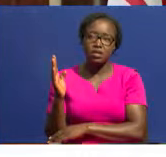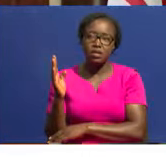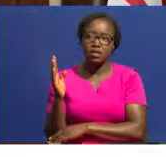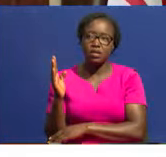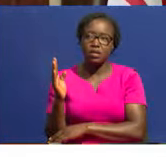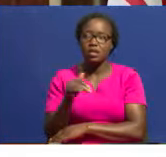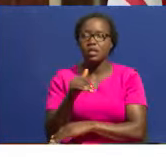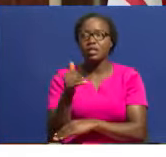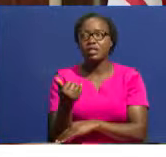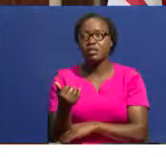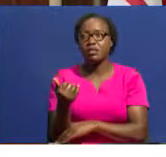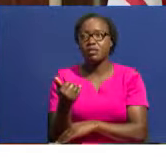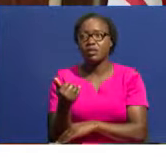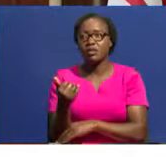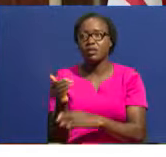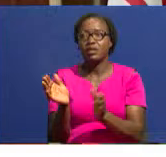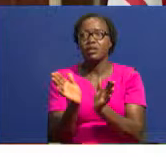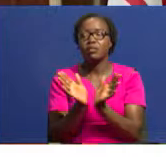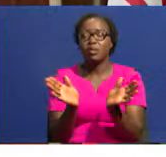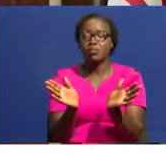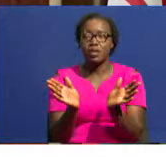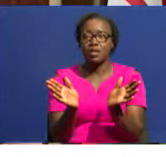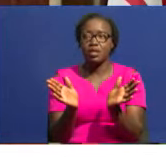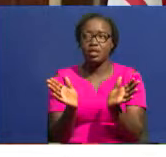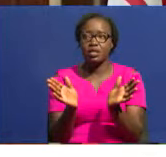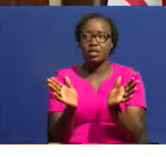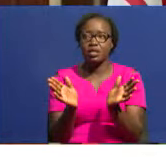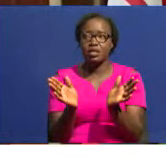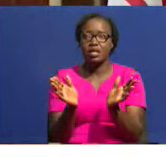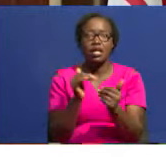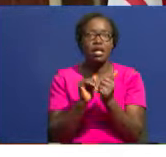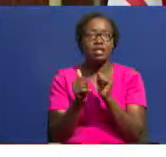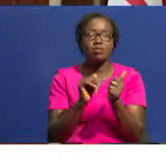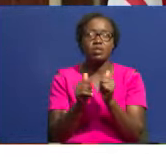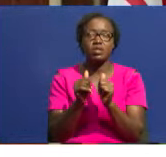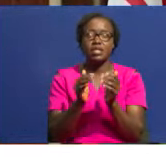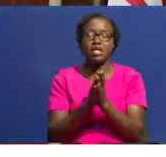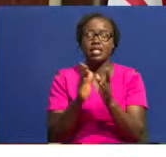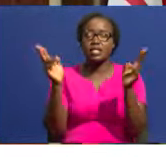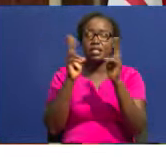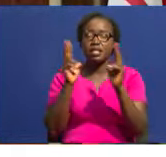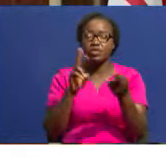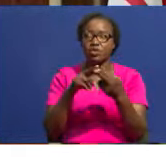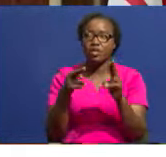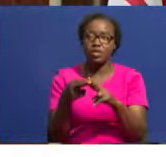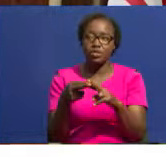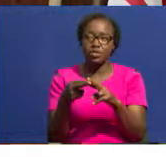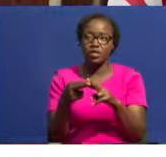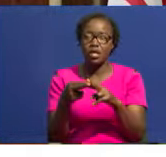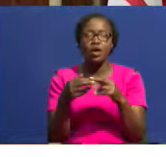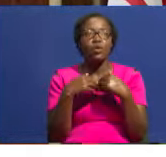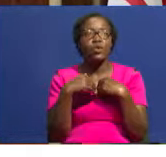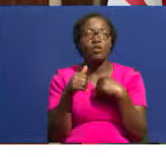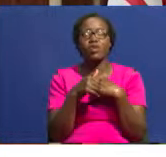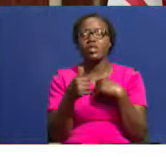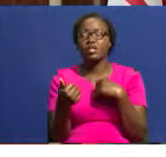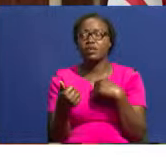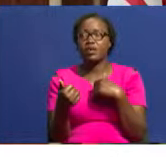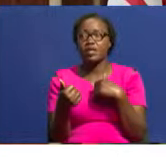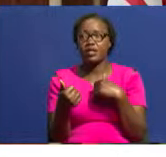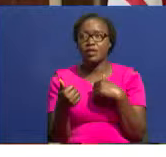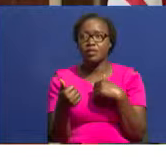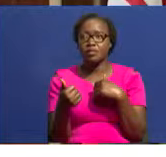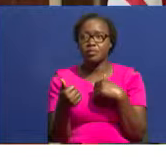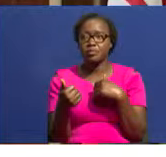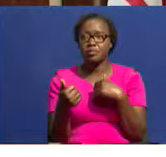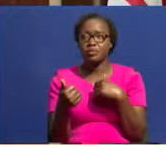have another one called public administration and international relations. We have another one that is